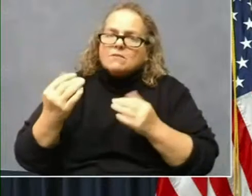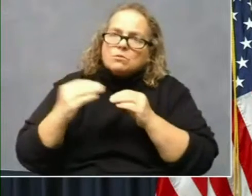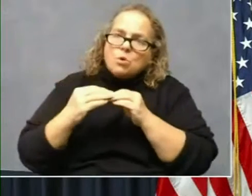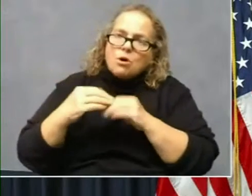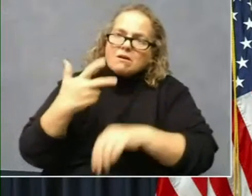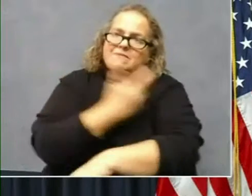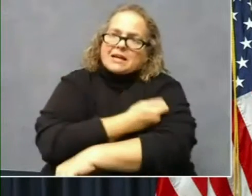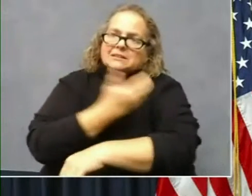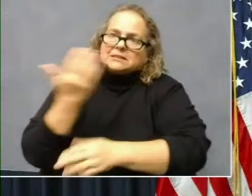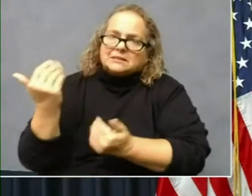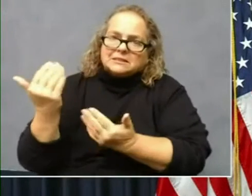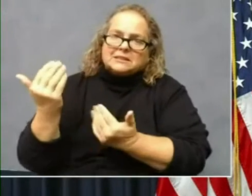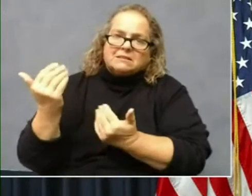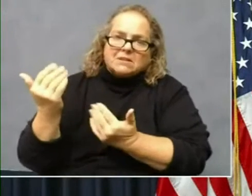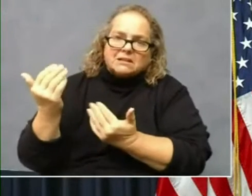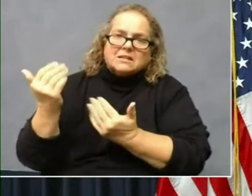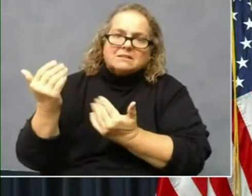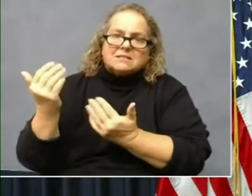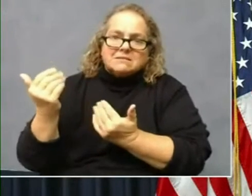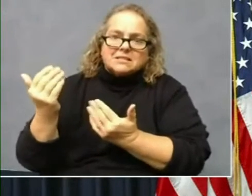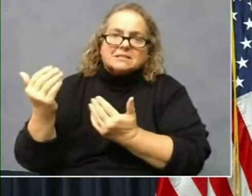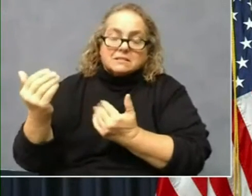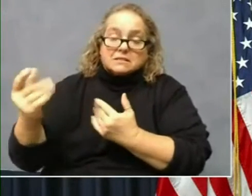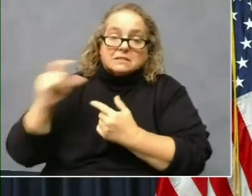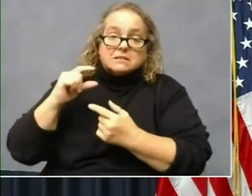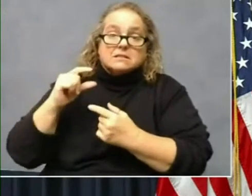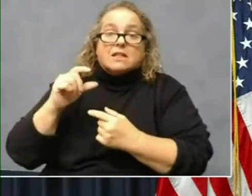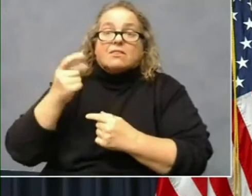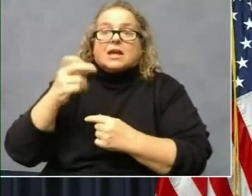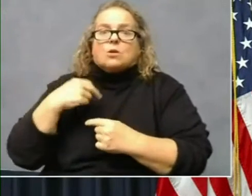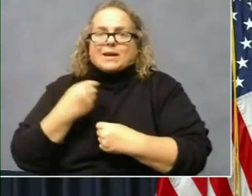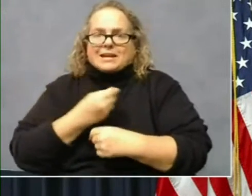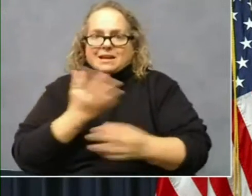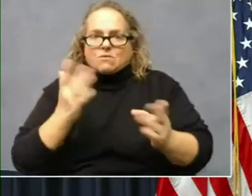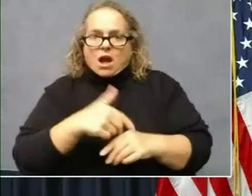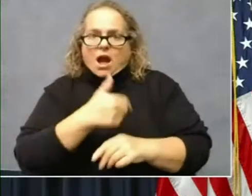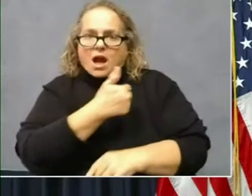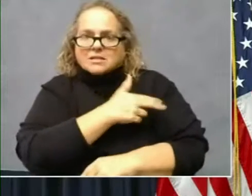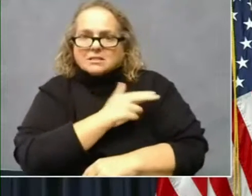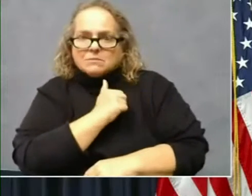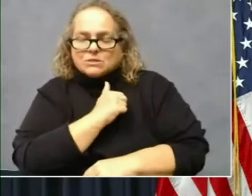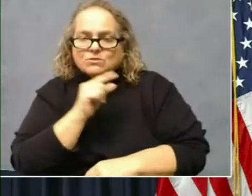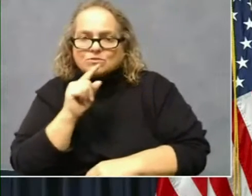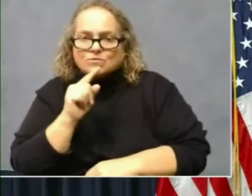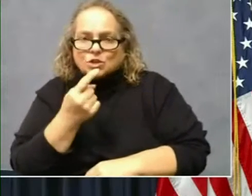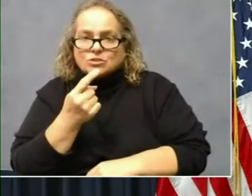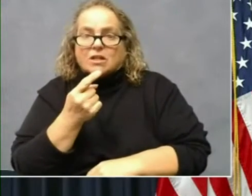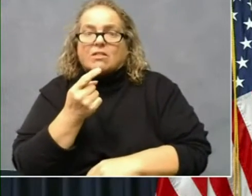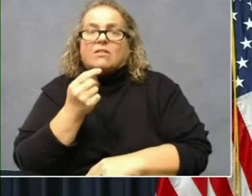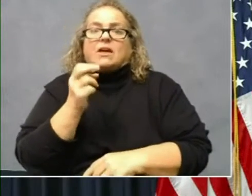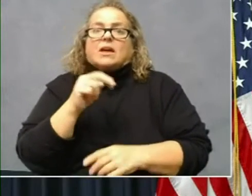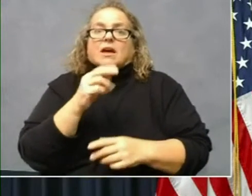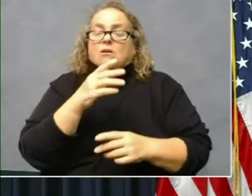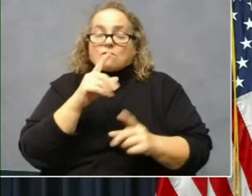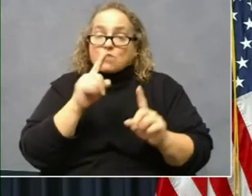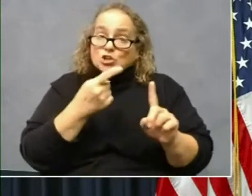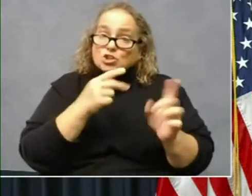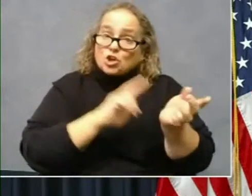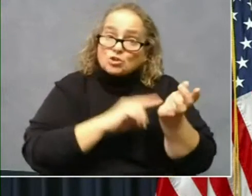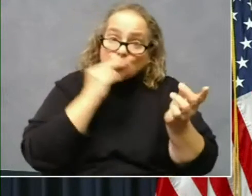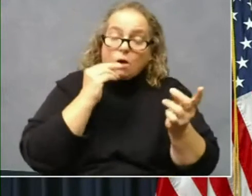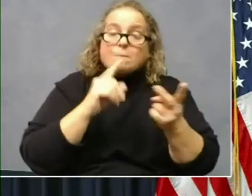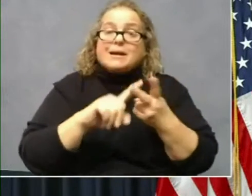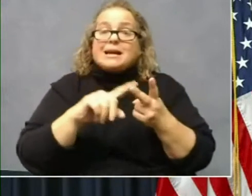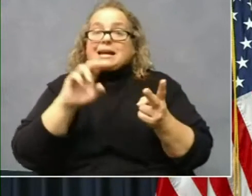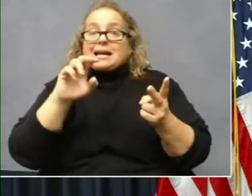might be hospitals, but right after that, it's going to be, how quickly can we get our EMS workers? After that, it's going to be,